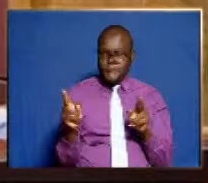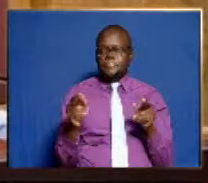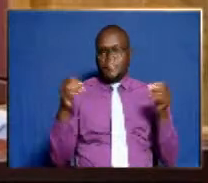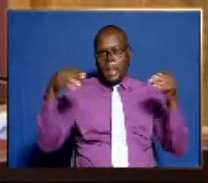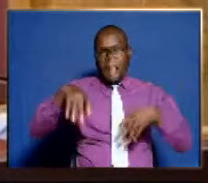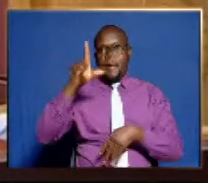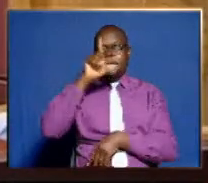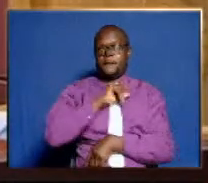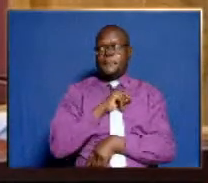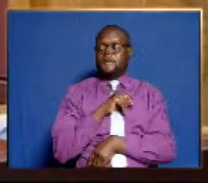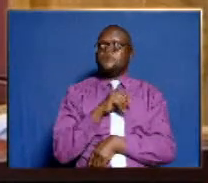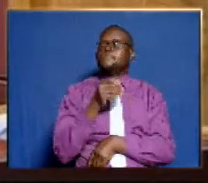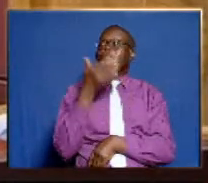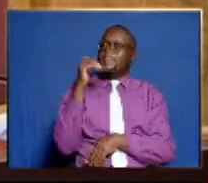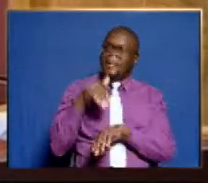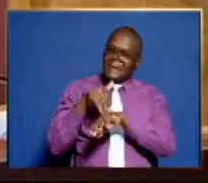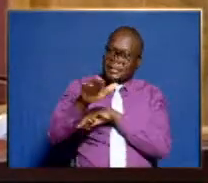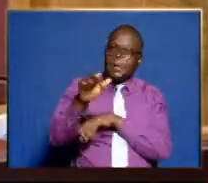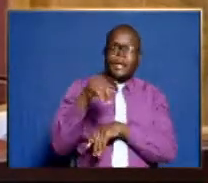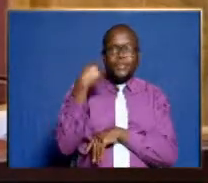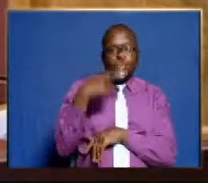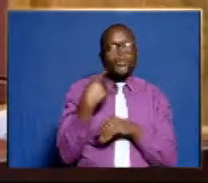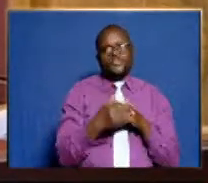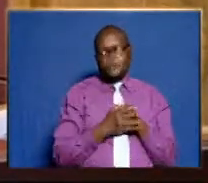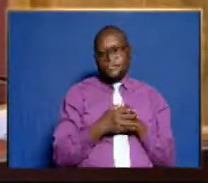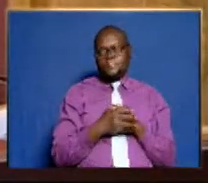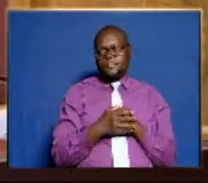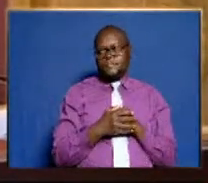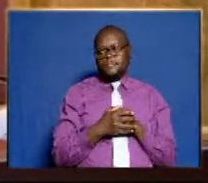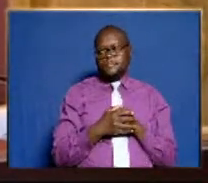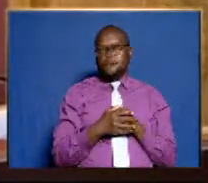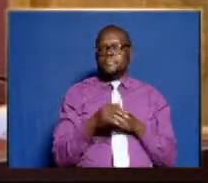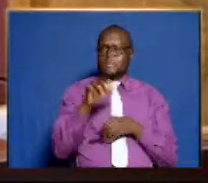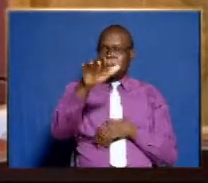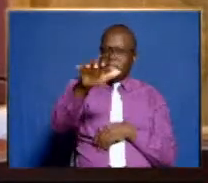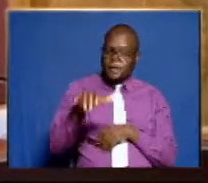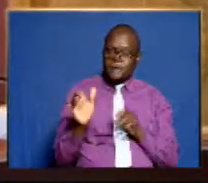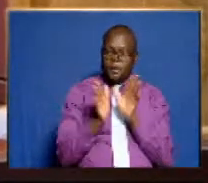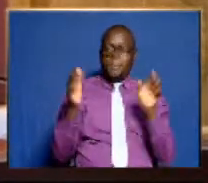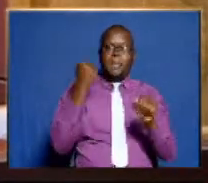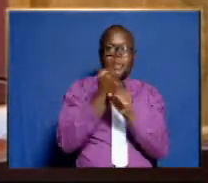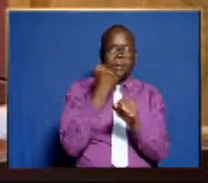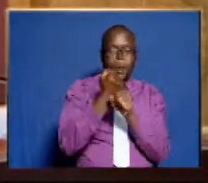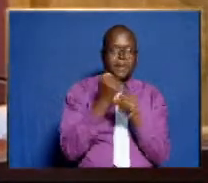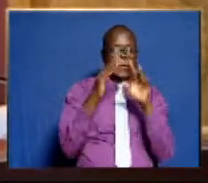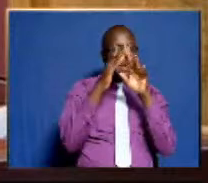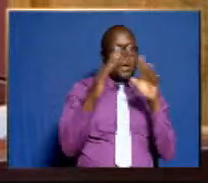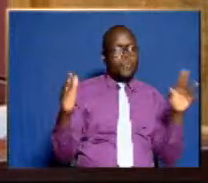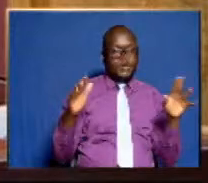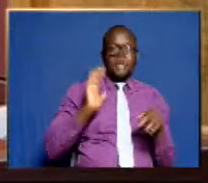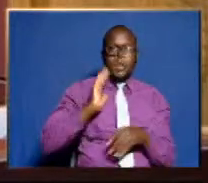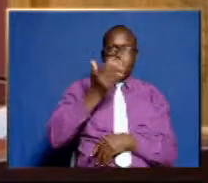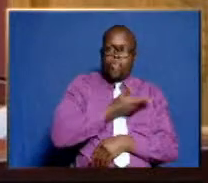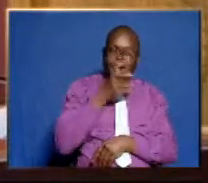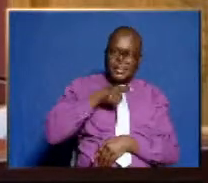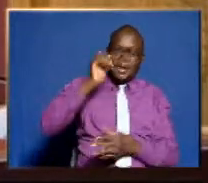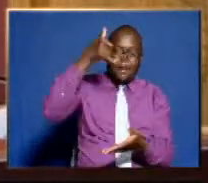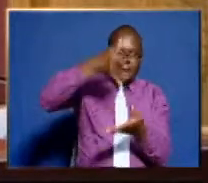clearly, is supposed to be at the fort of the Transport, Public Works and Housing Committee, which you actually sit.